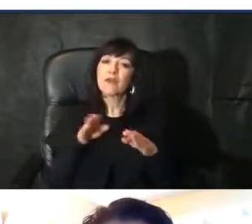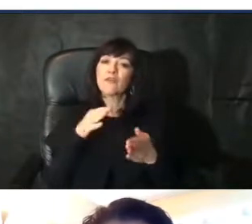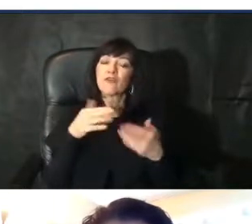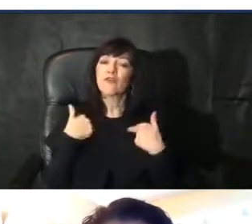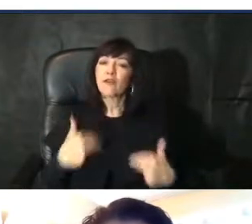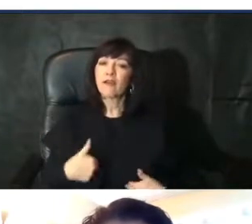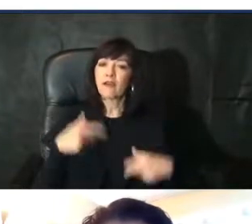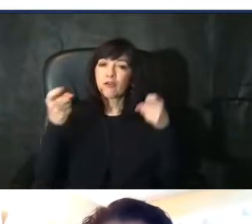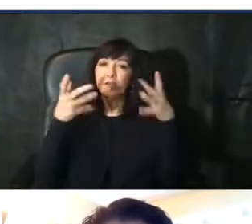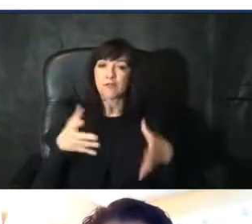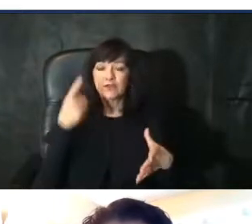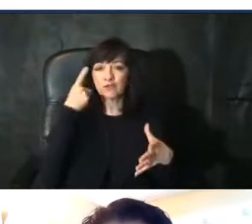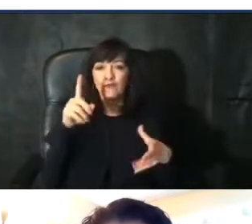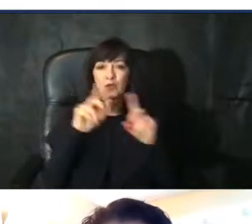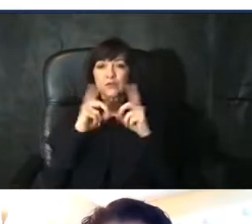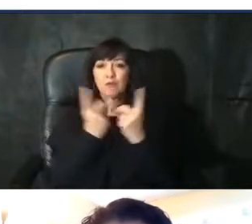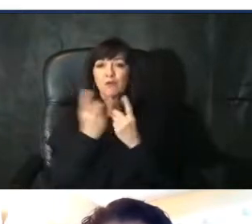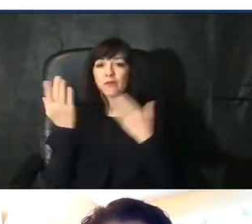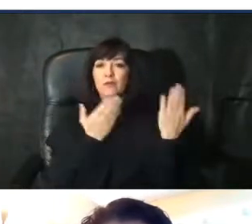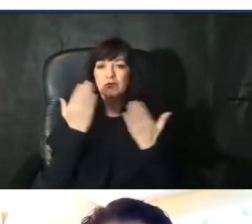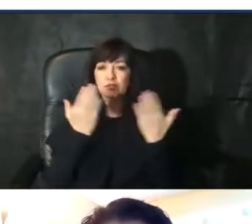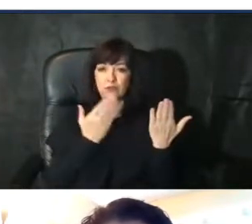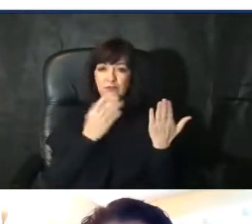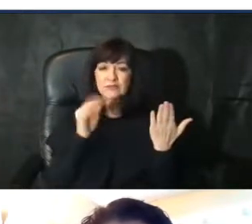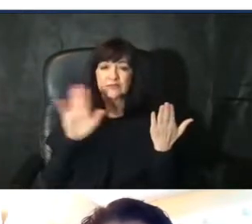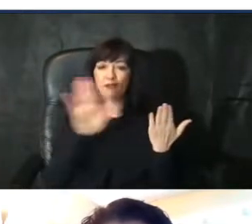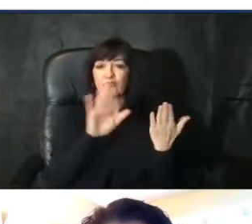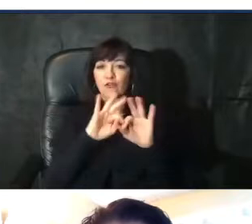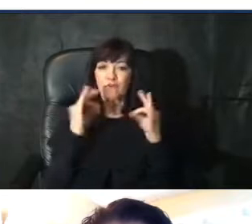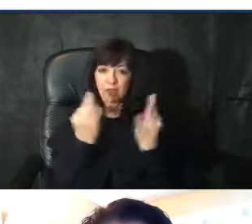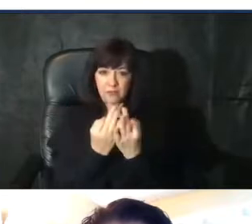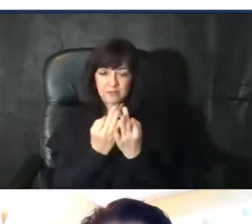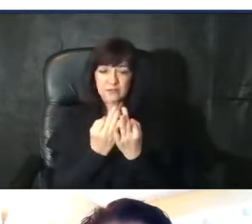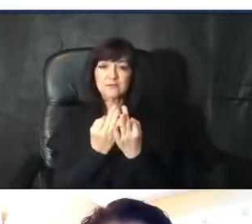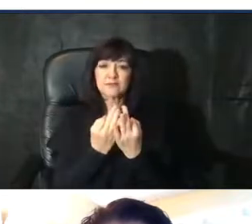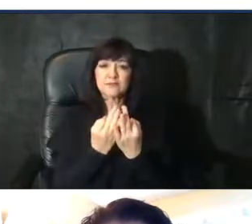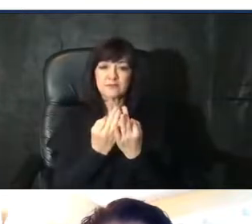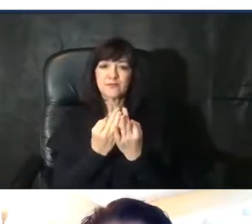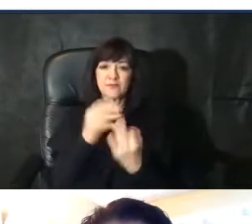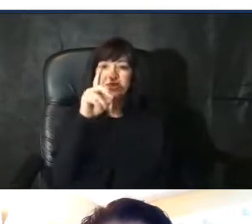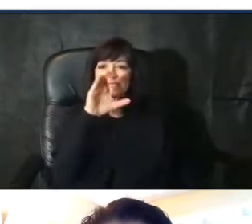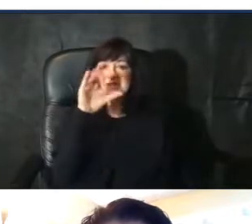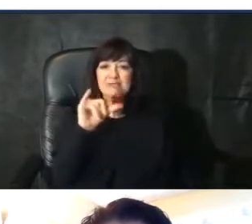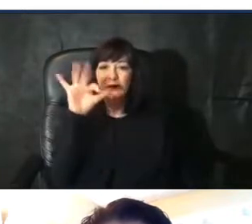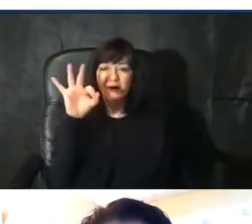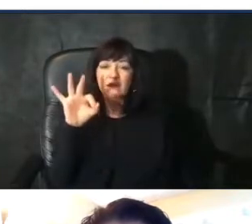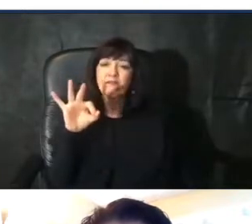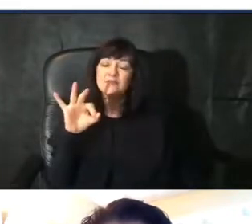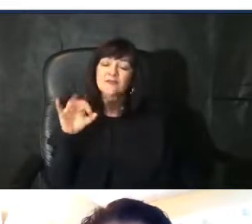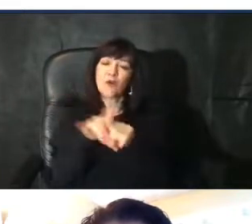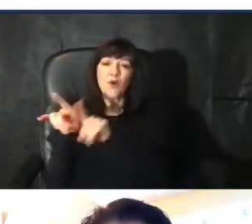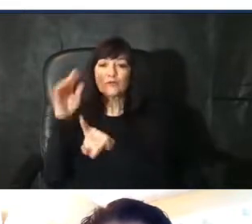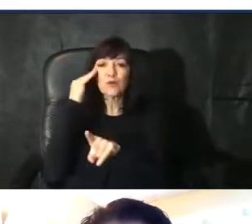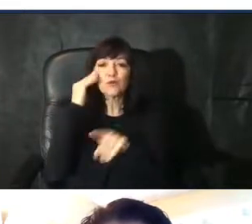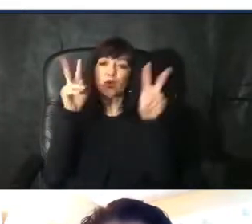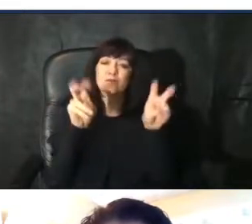Department of Services for Children, Youth, and Their Families, often known as the Children's Department. And I'm